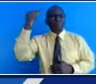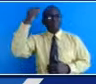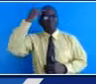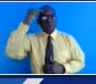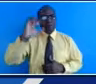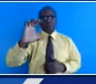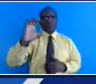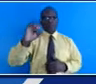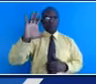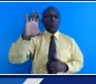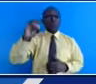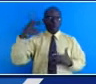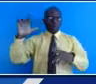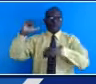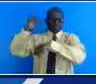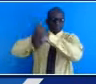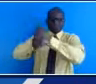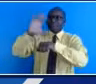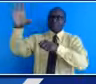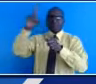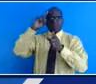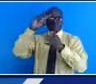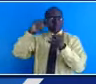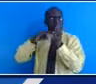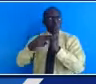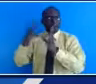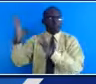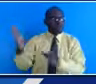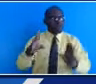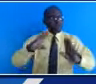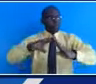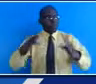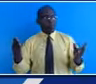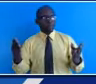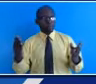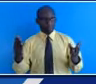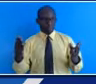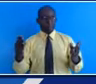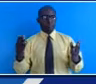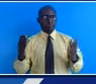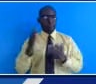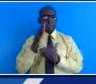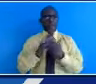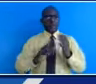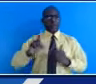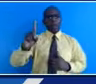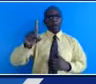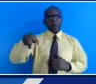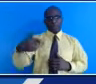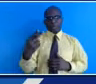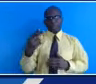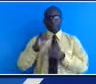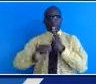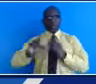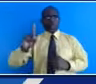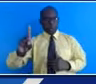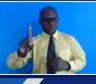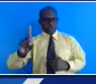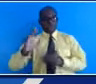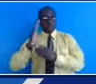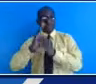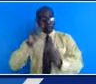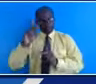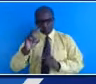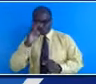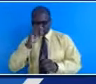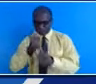now the entry to phase two. Some people follow this stuff closely. Some people don't care. So what matters in phase two? What matters in phase